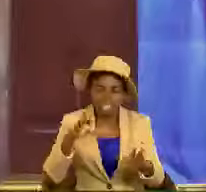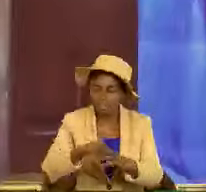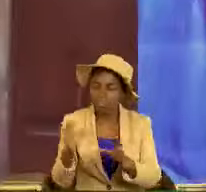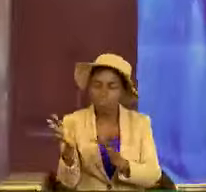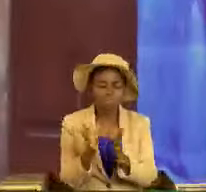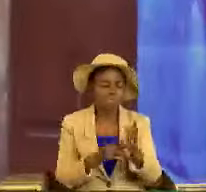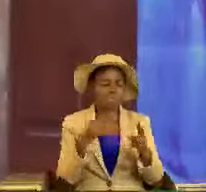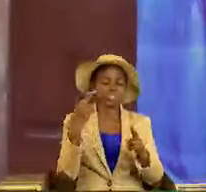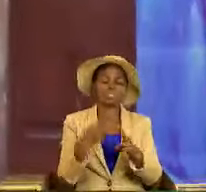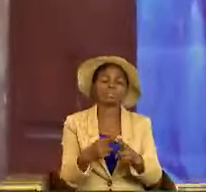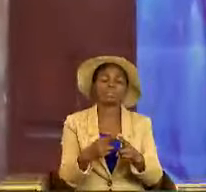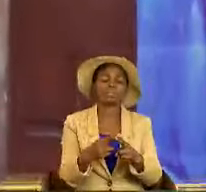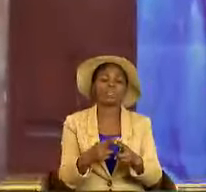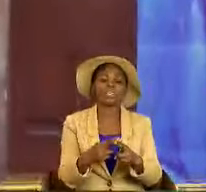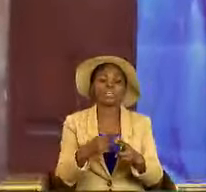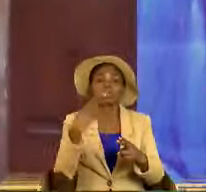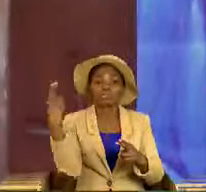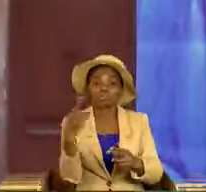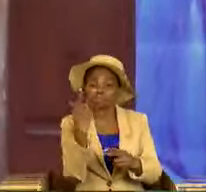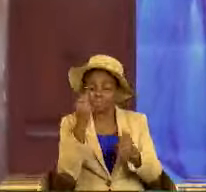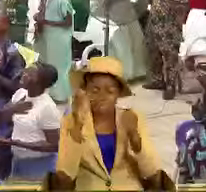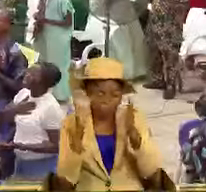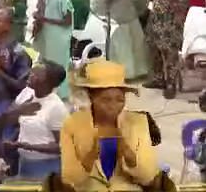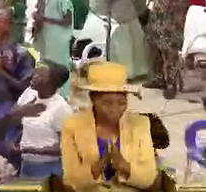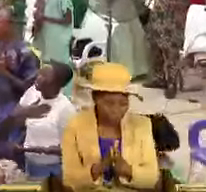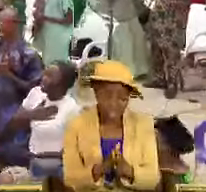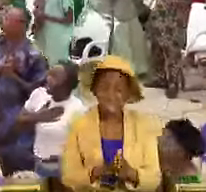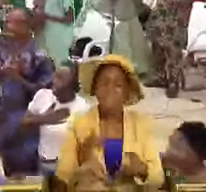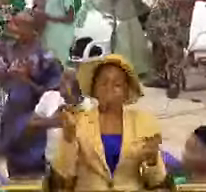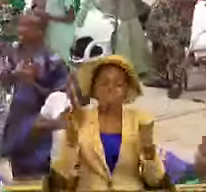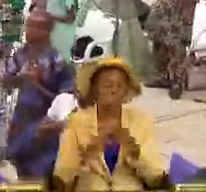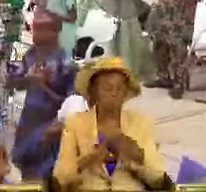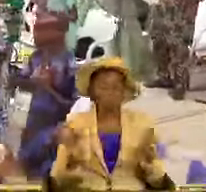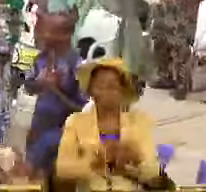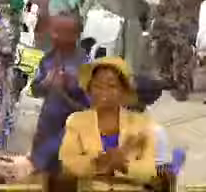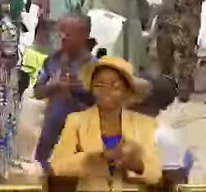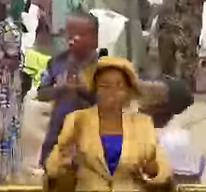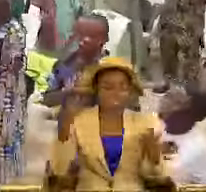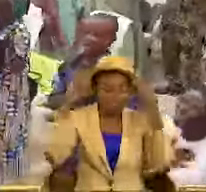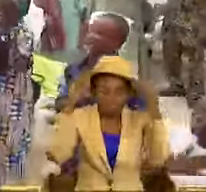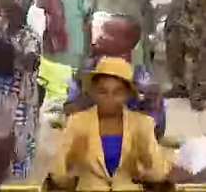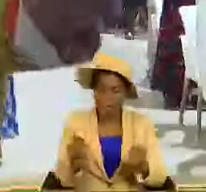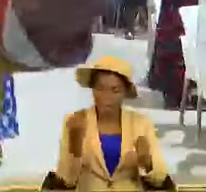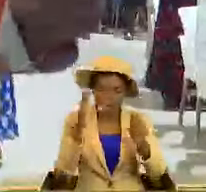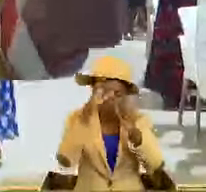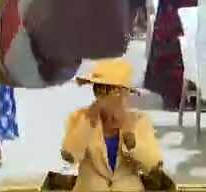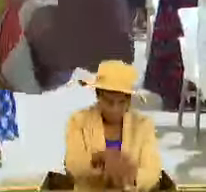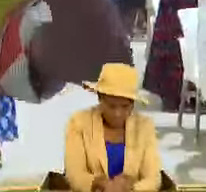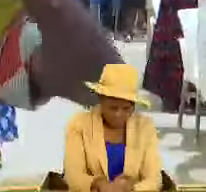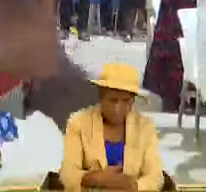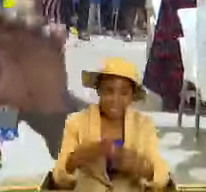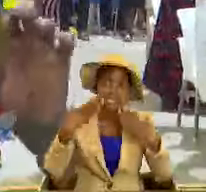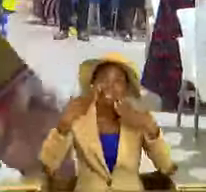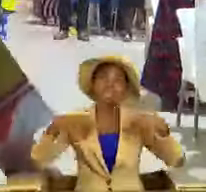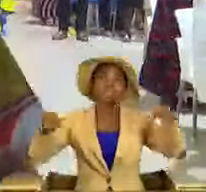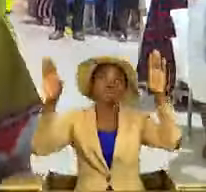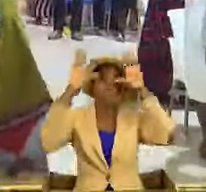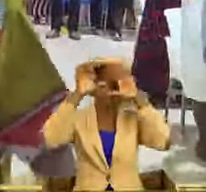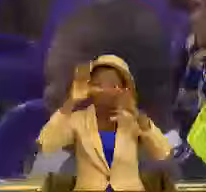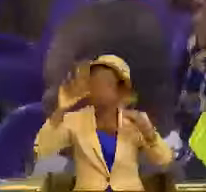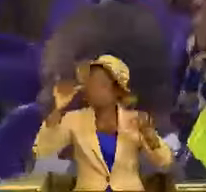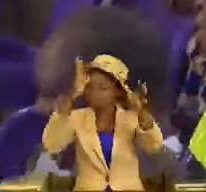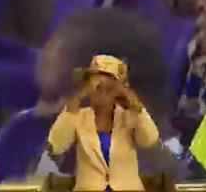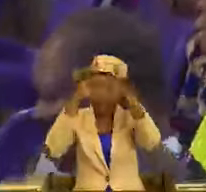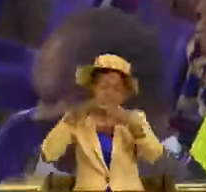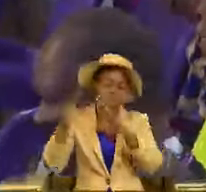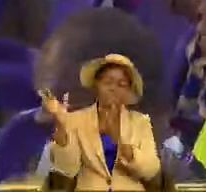and use it to disgrace every Power of the oppressor thank you heavenly father in Jesus name